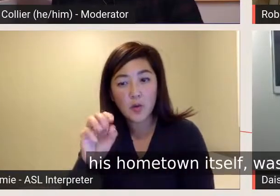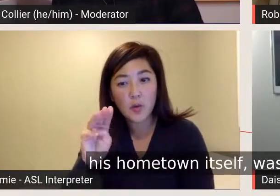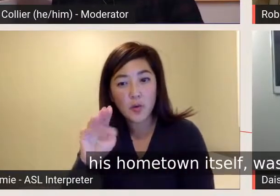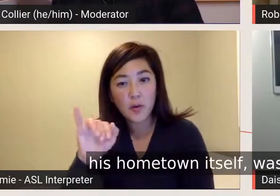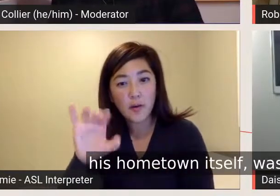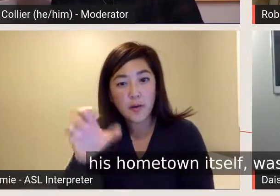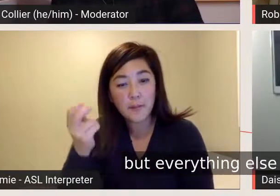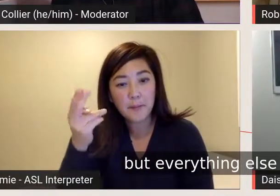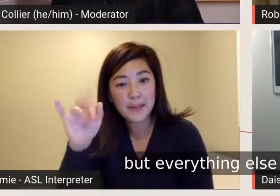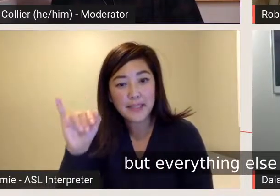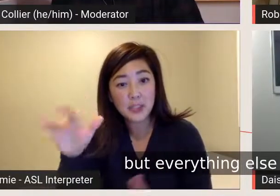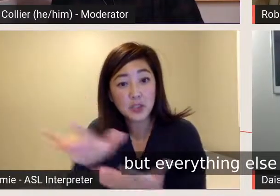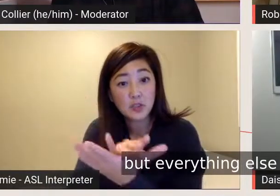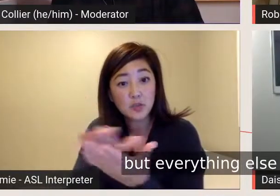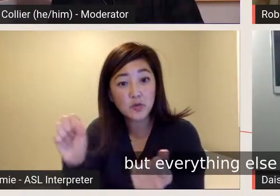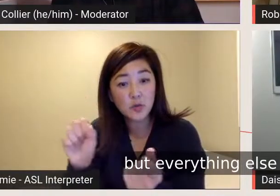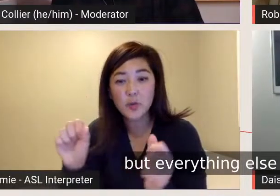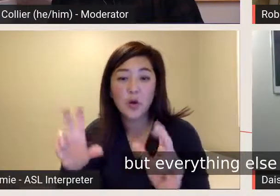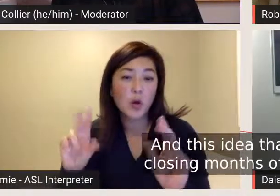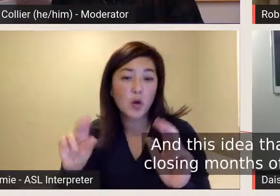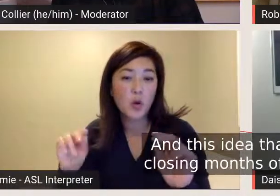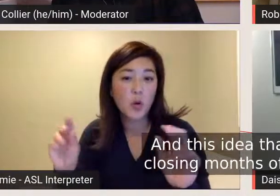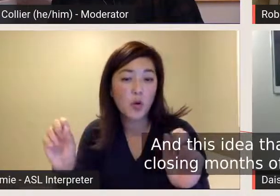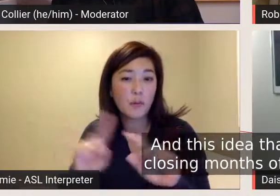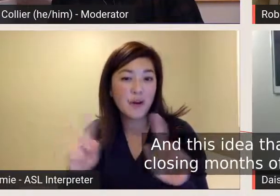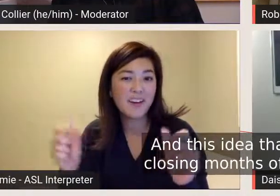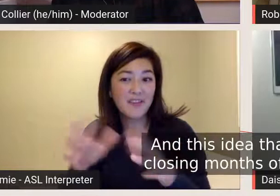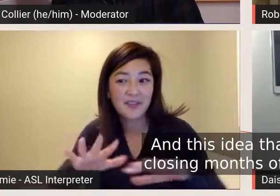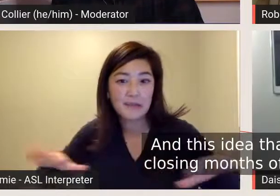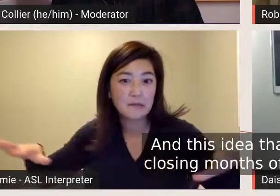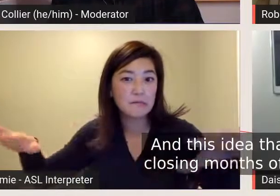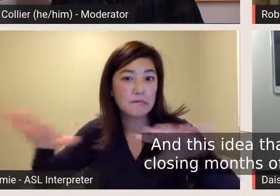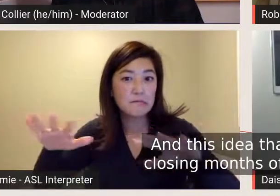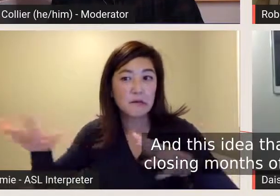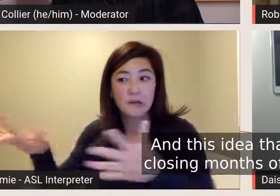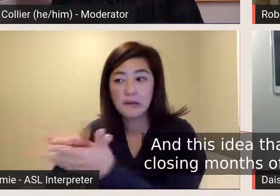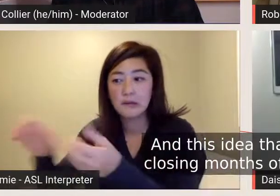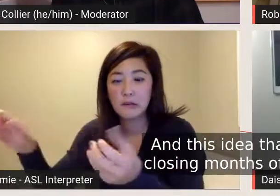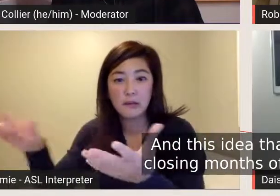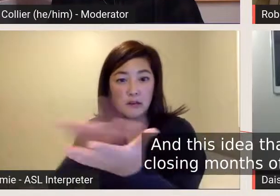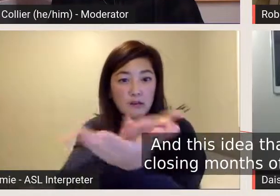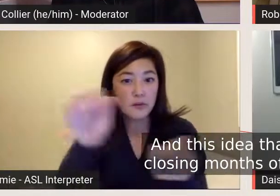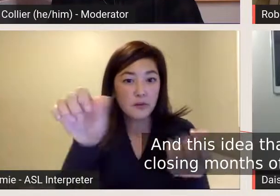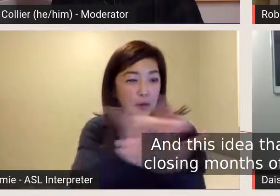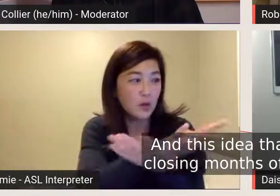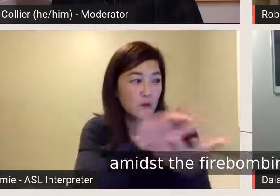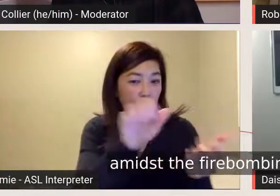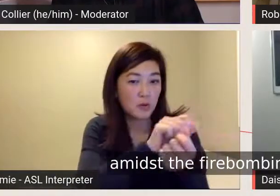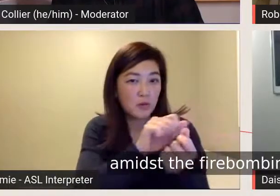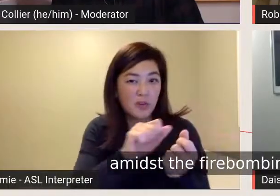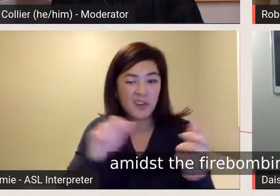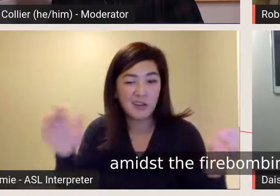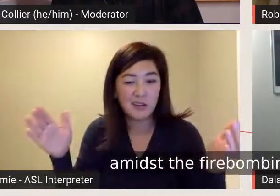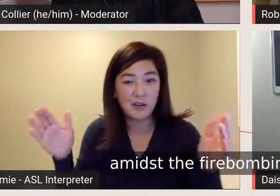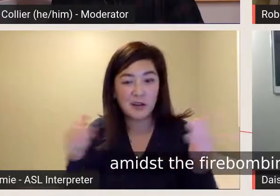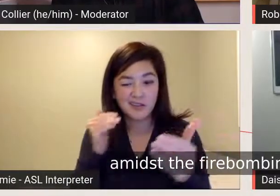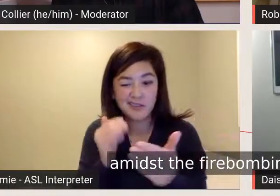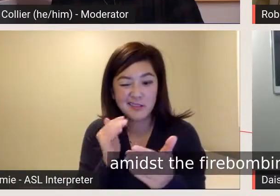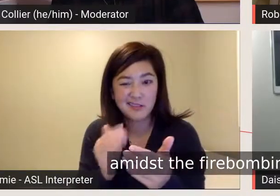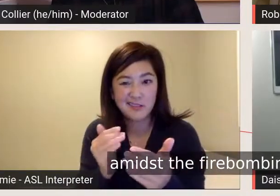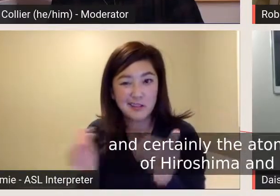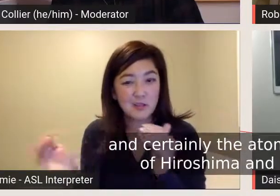not destroyed, but everything else was, right? And this idea that in the closing months of the war, amidst the